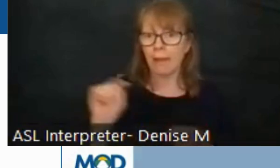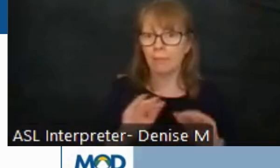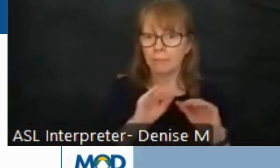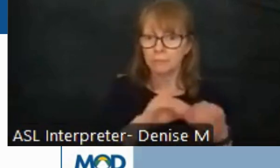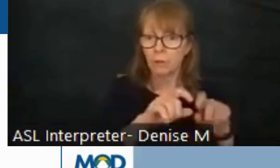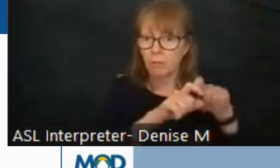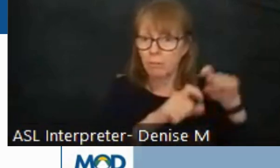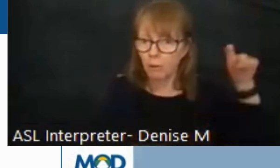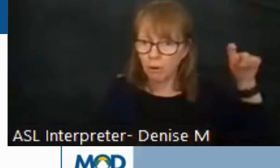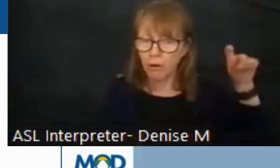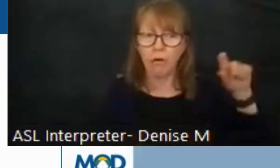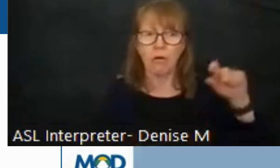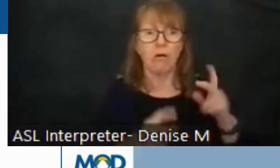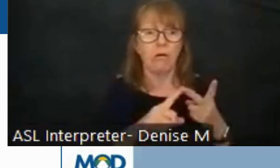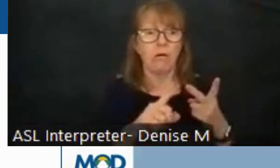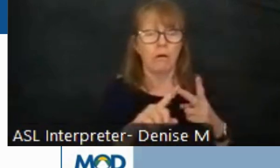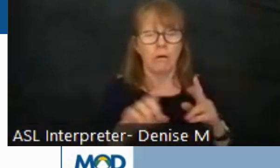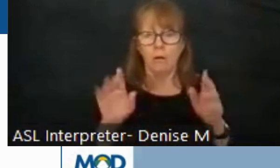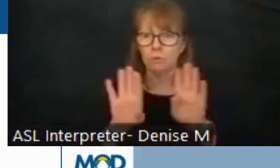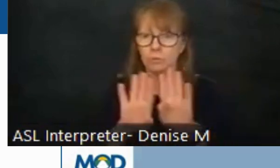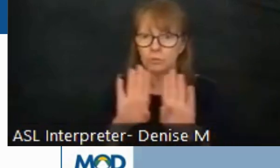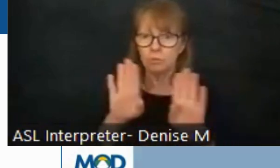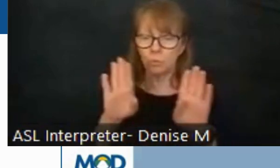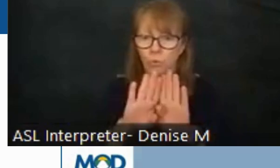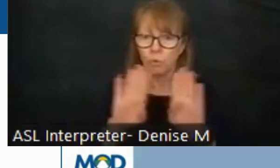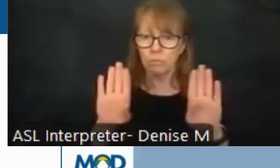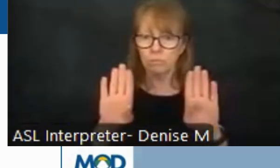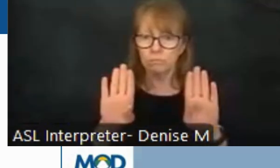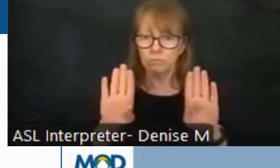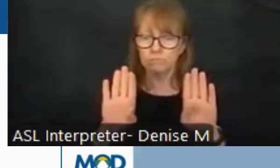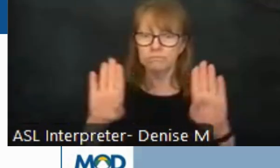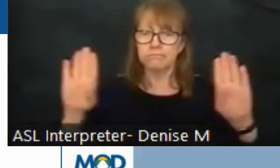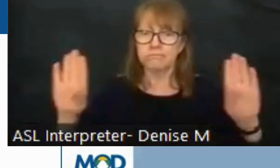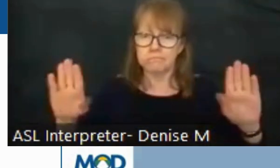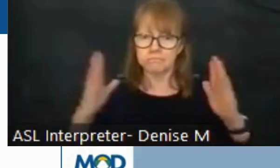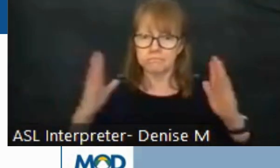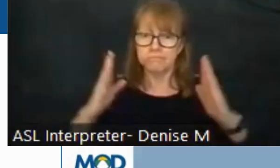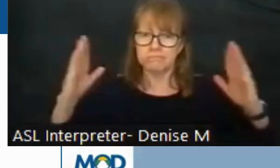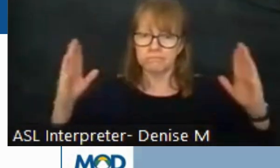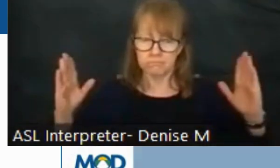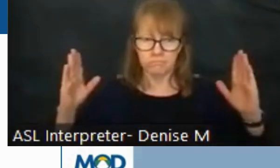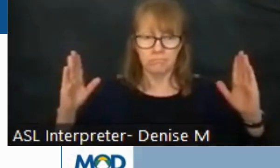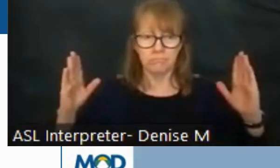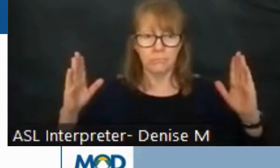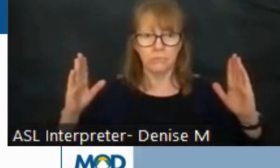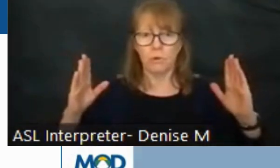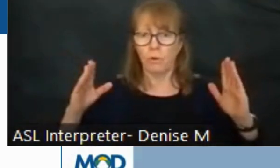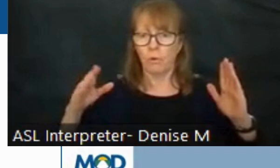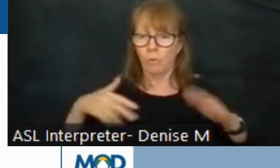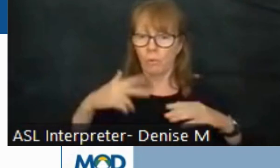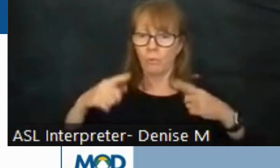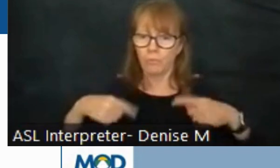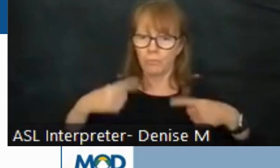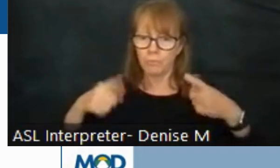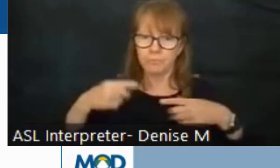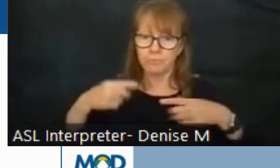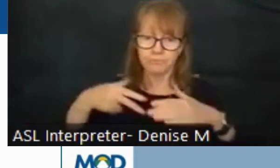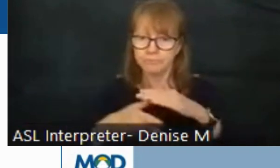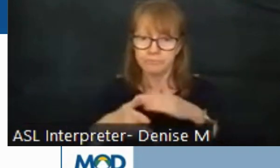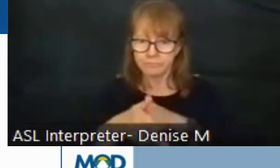widening doorways so that there's sufficient clearance for a person using a mobility device to get through a door. The